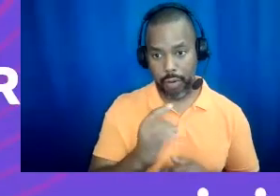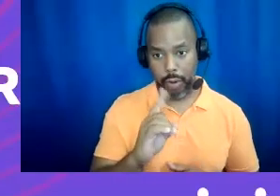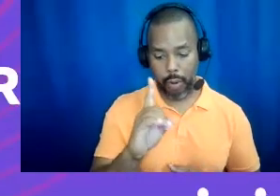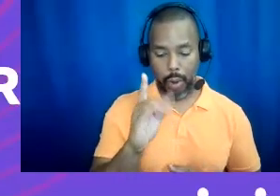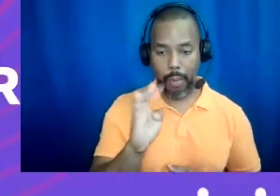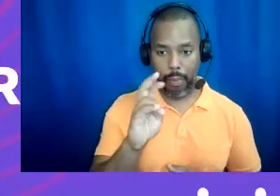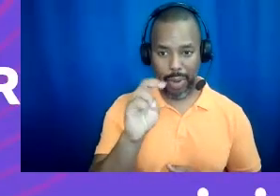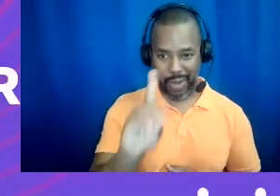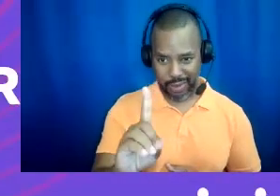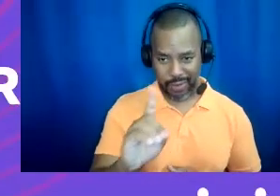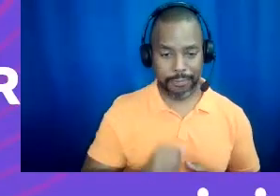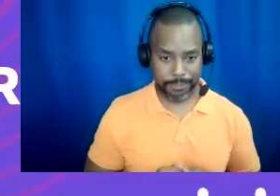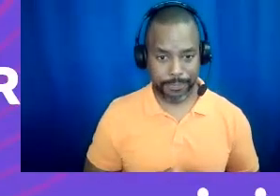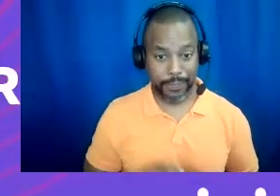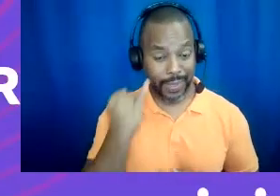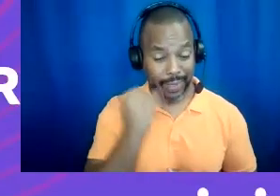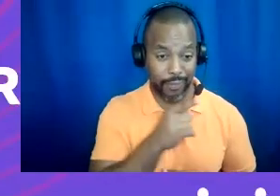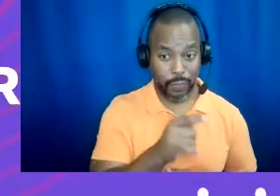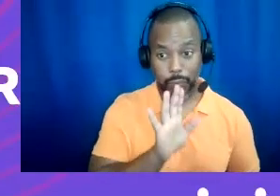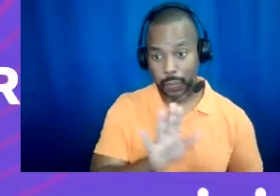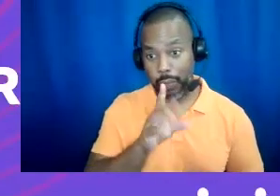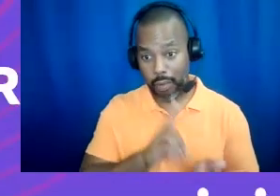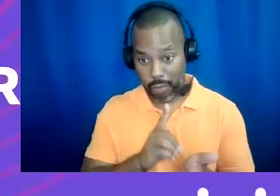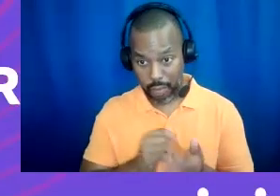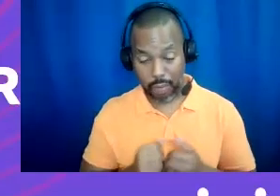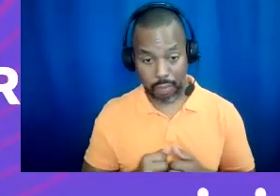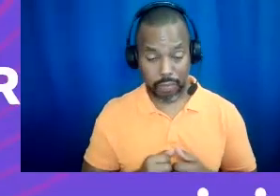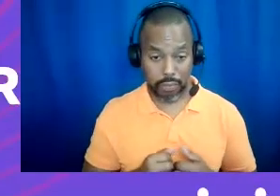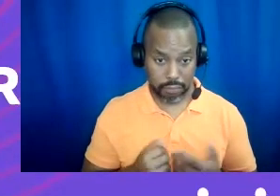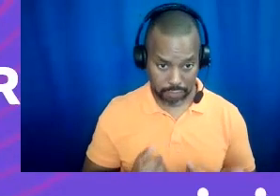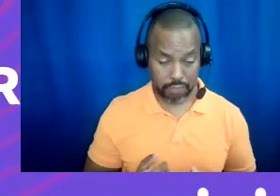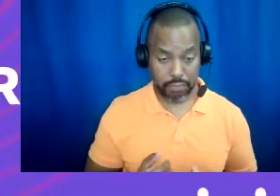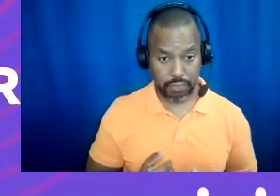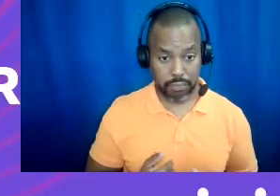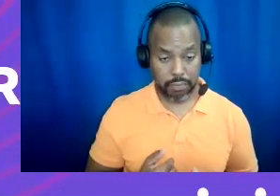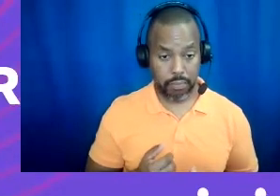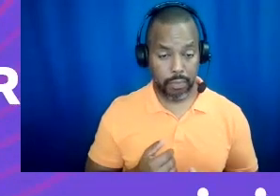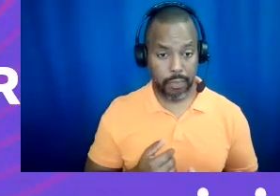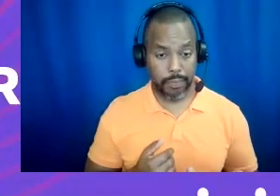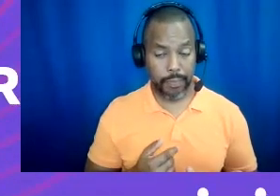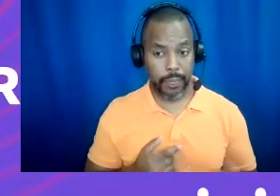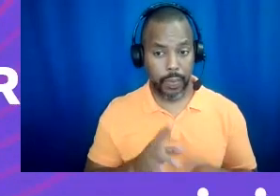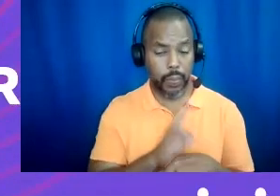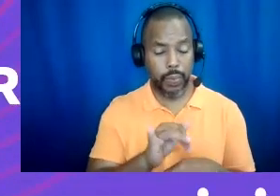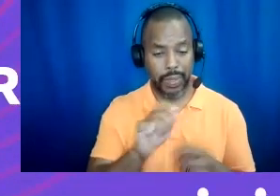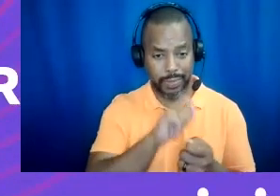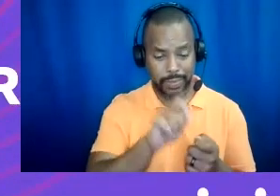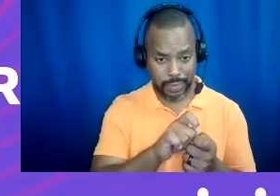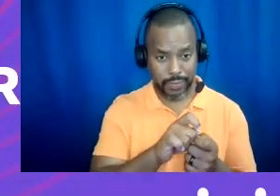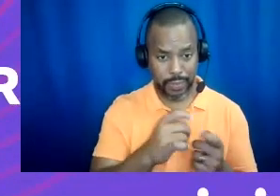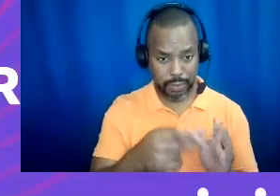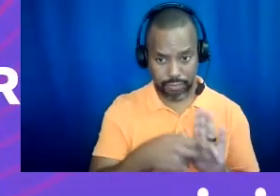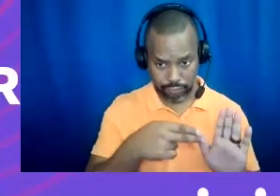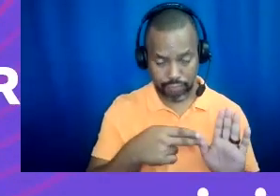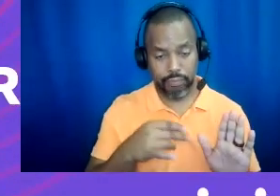keep in mind with this, if you or your physician requests the actual brand name when a generic is available, you will pay the generic